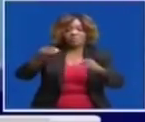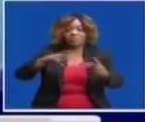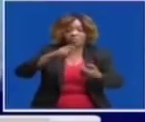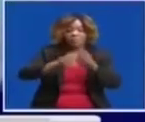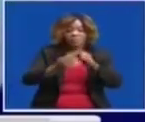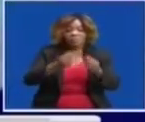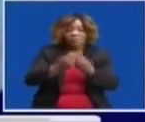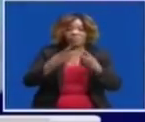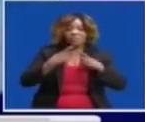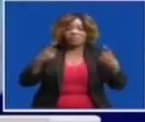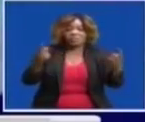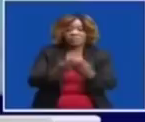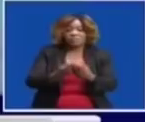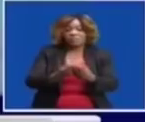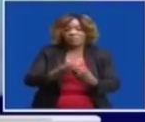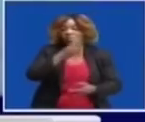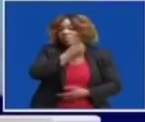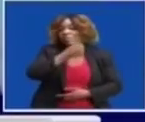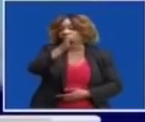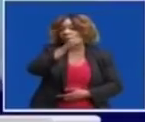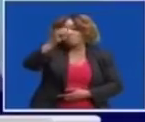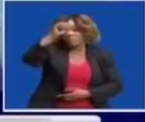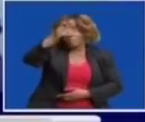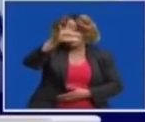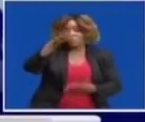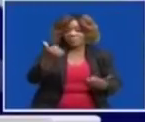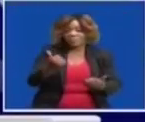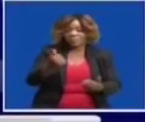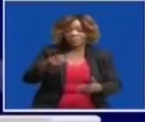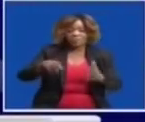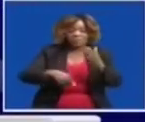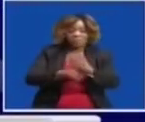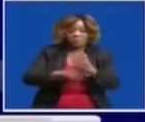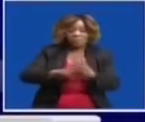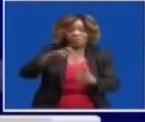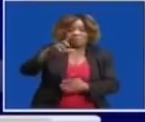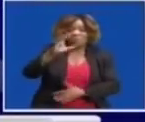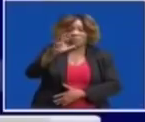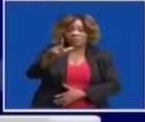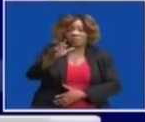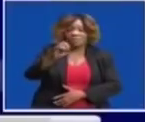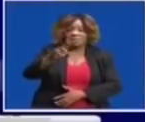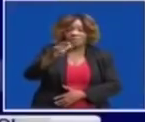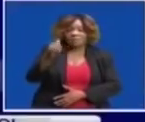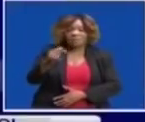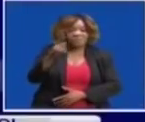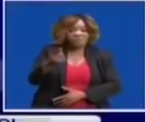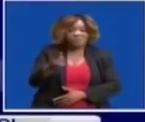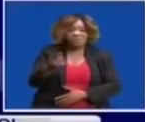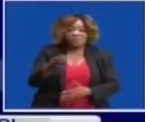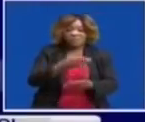is headed by the Chilirabombwe Town Clerk. Efforts to get a comment from the Town Clerk proved futile as his phone